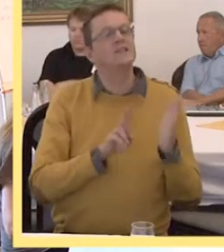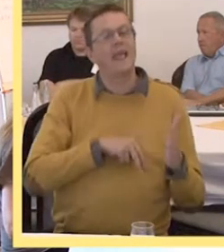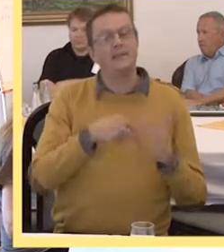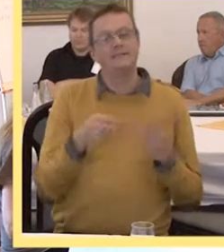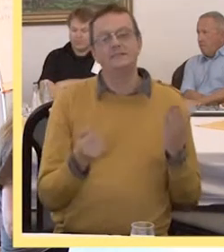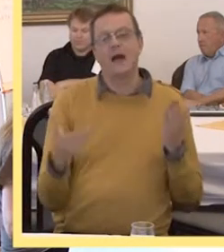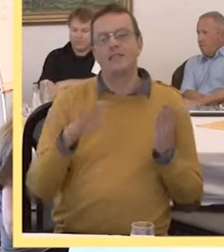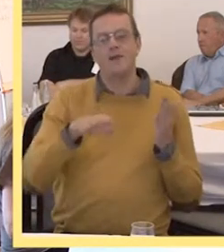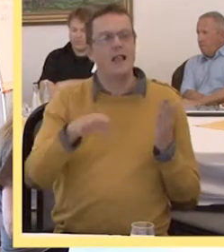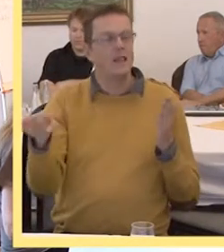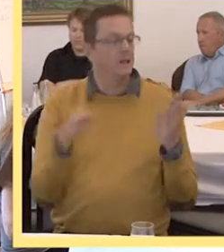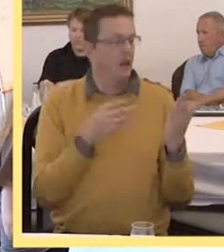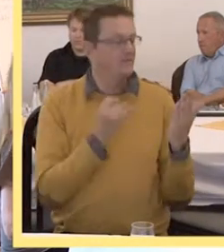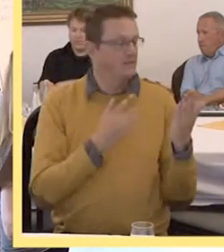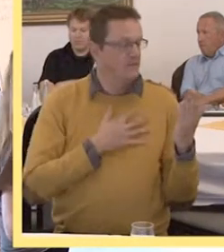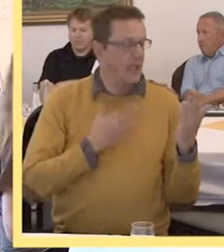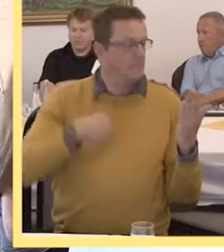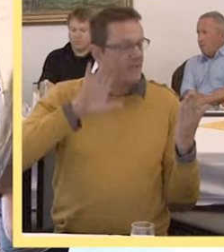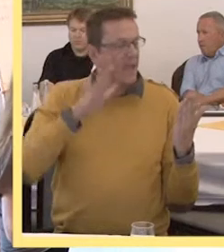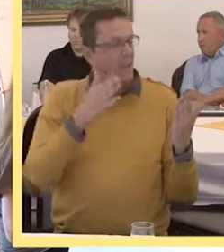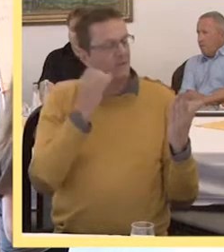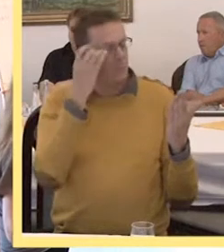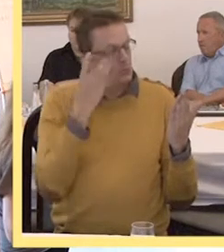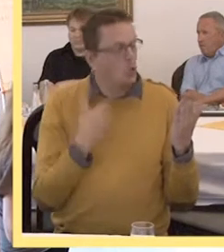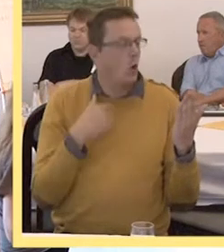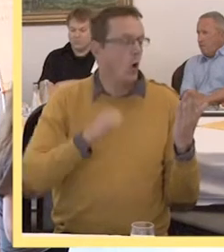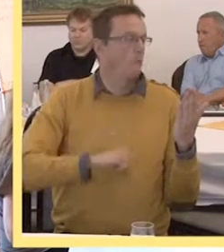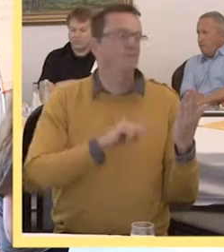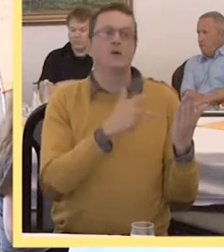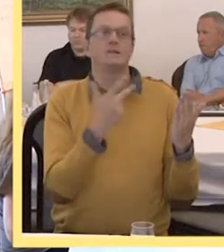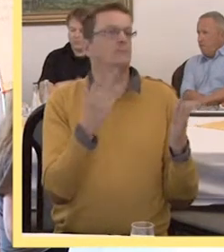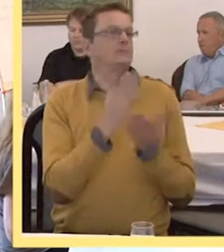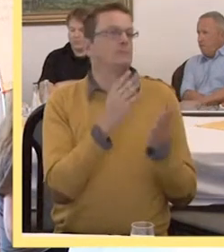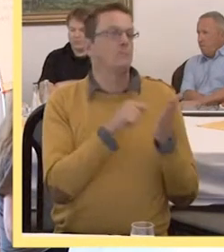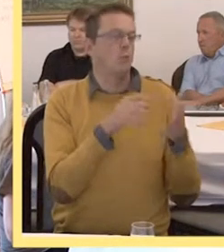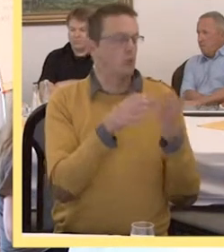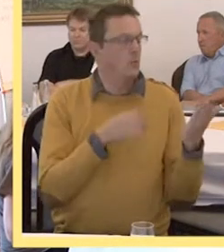guidelines. Where can you find further reading on specific target groups, for example?